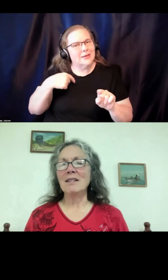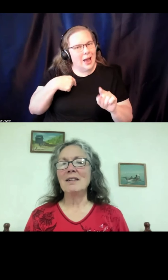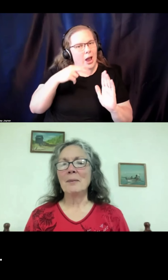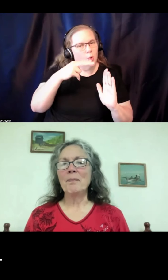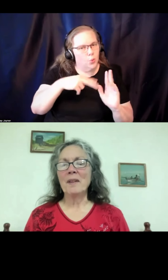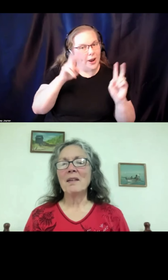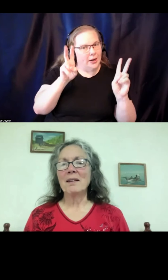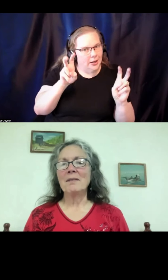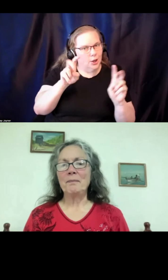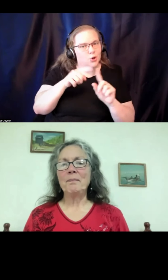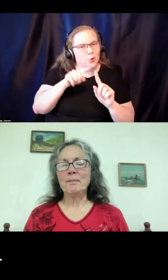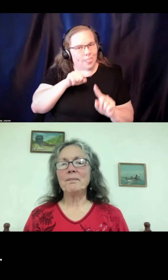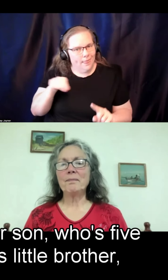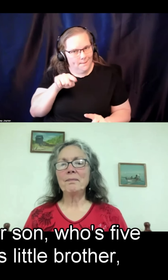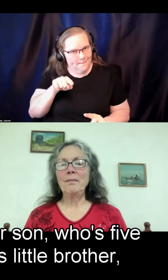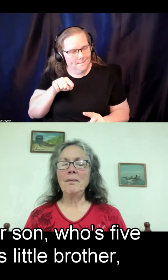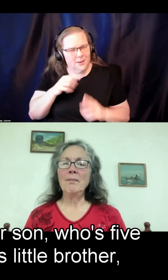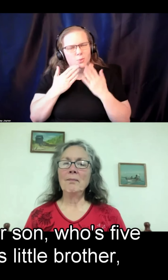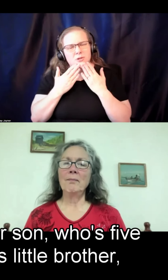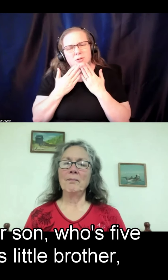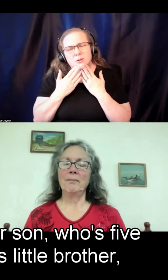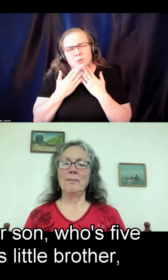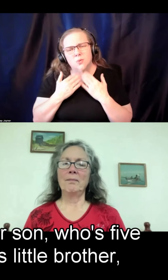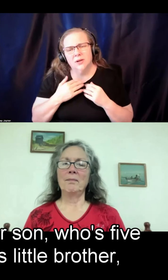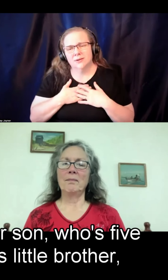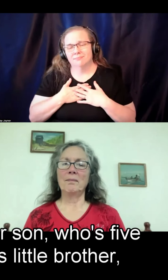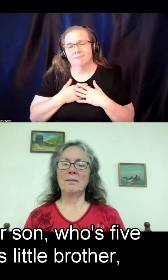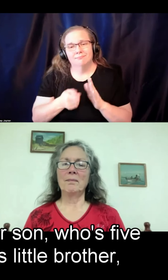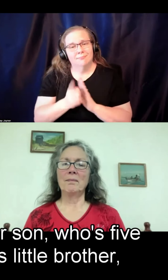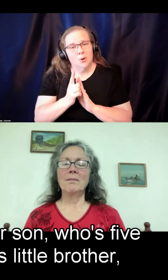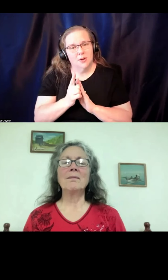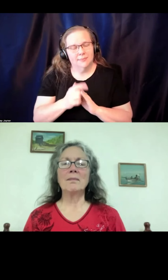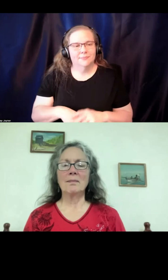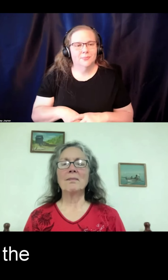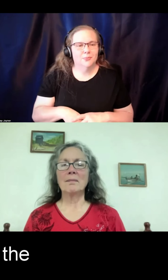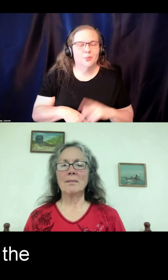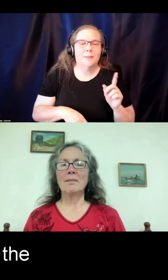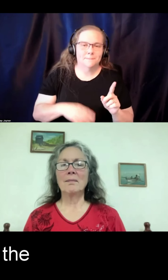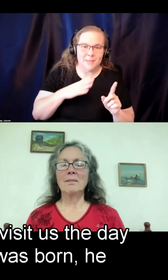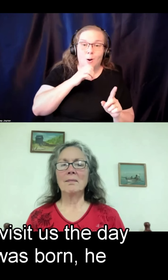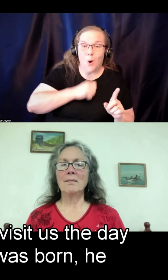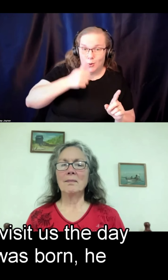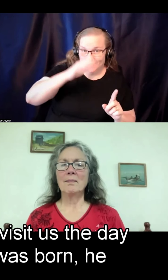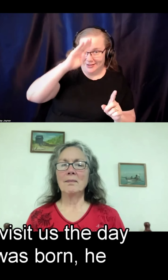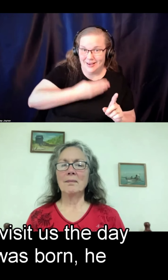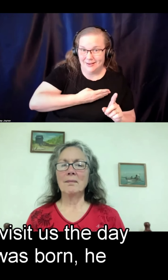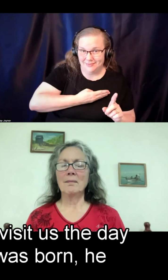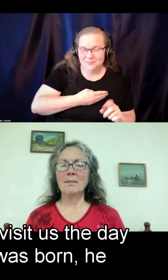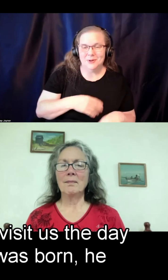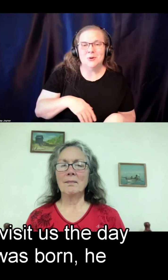thing. Yeah. Yeah. No, when my older son, who was 5 years older than his little brother, Mm. came to the hospital the